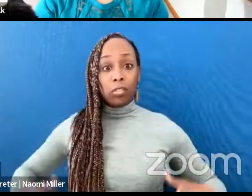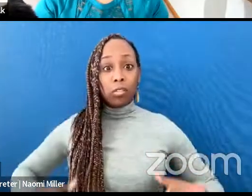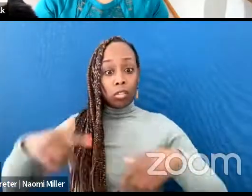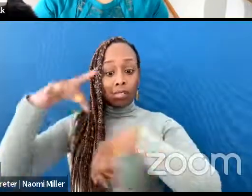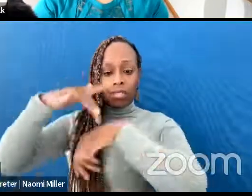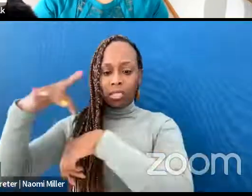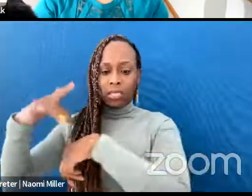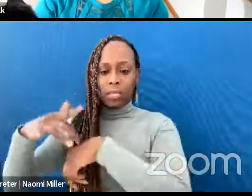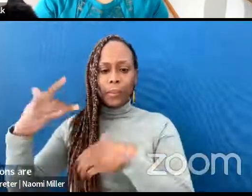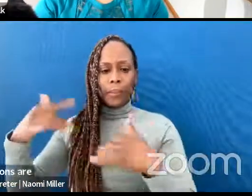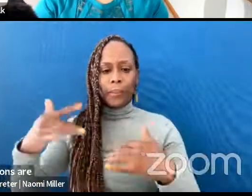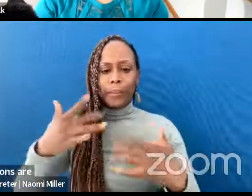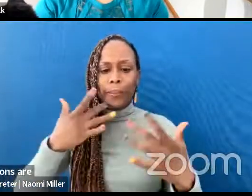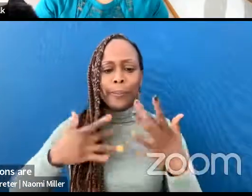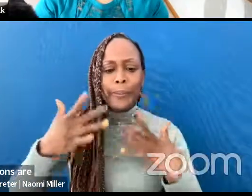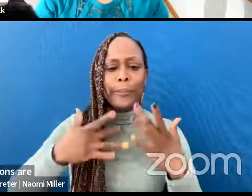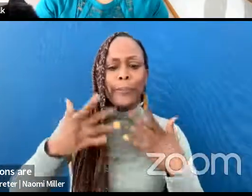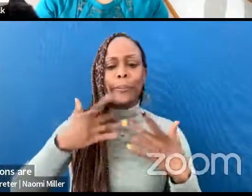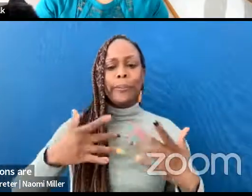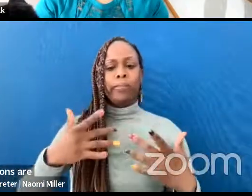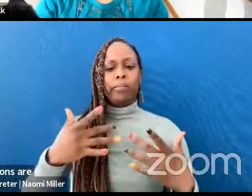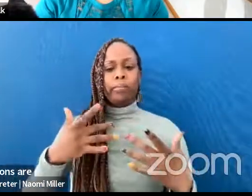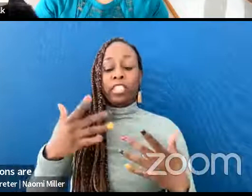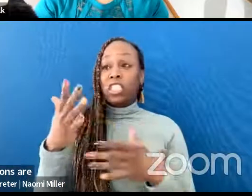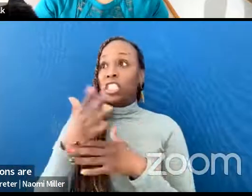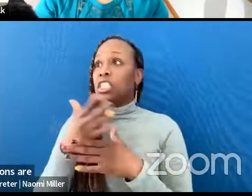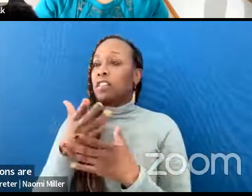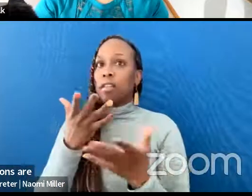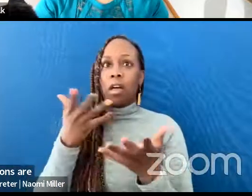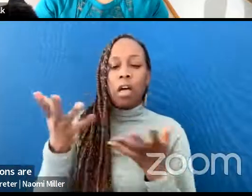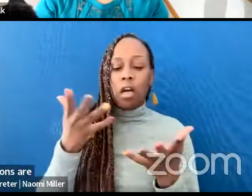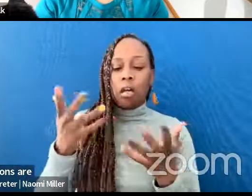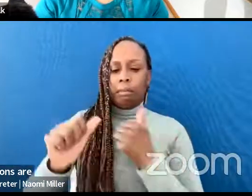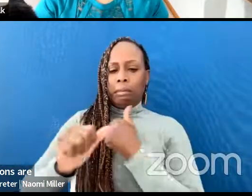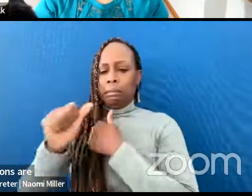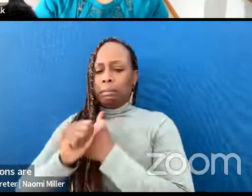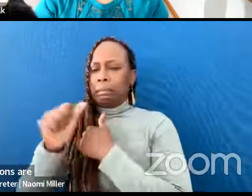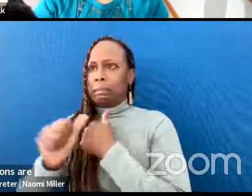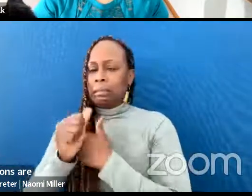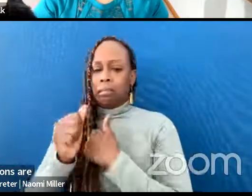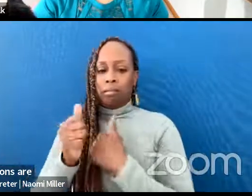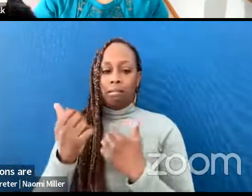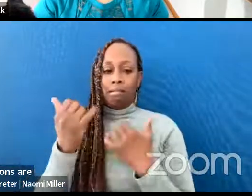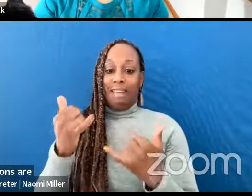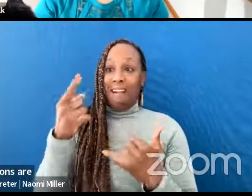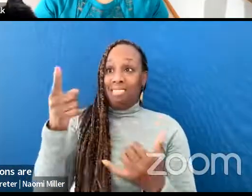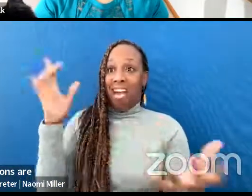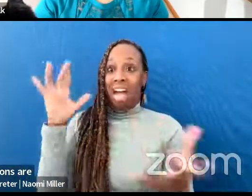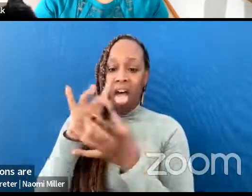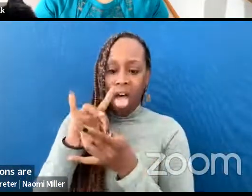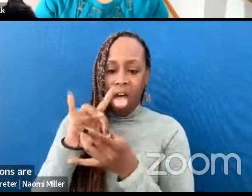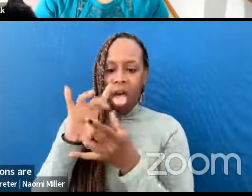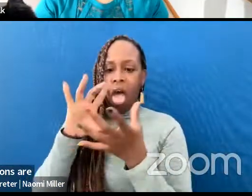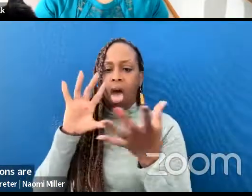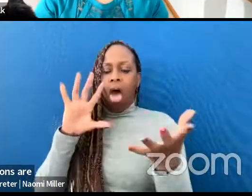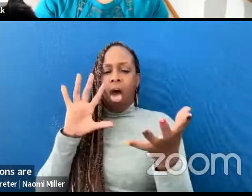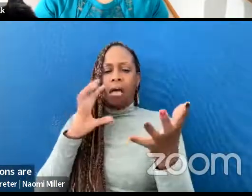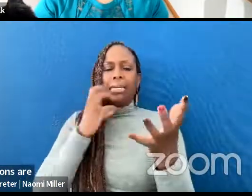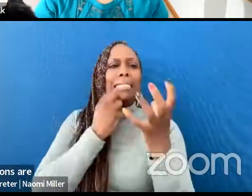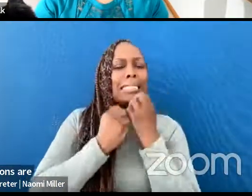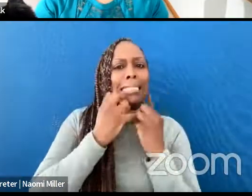technologies. We discuss the ways our particular disabilities interfere with or gently shape our desired